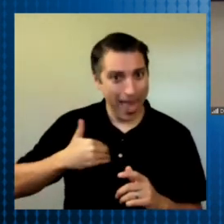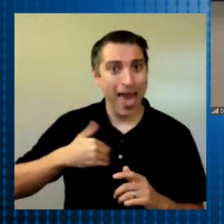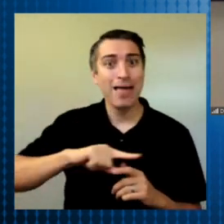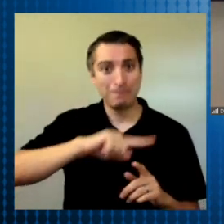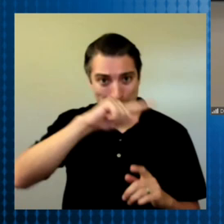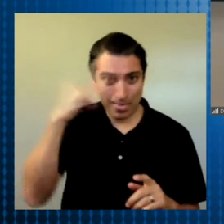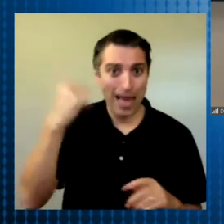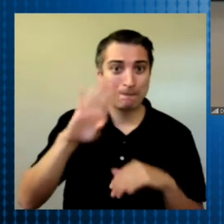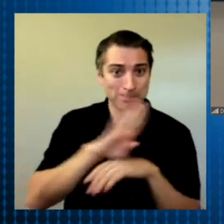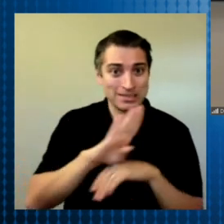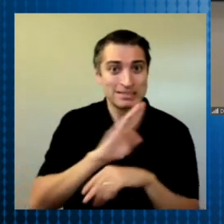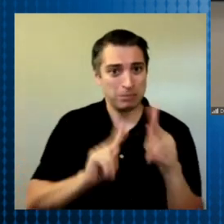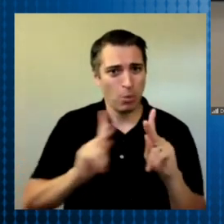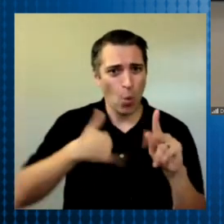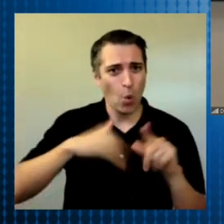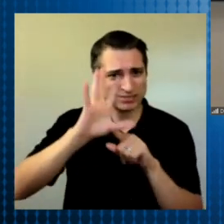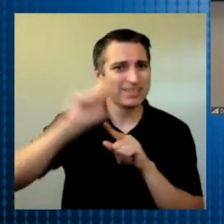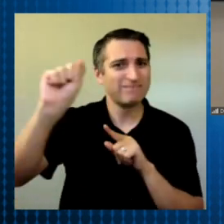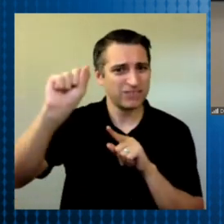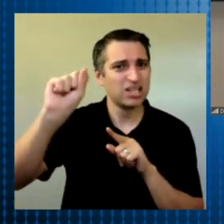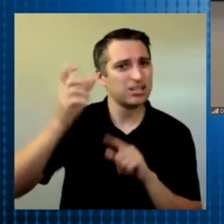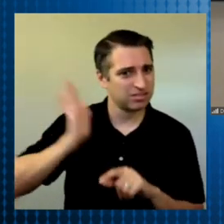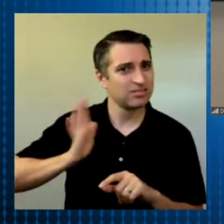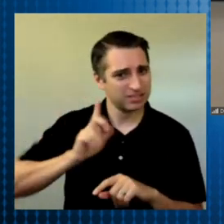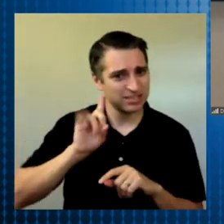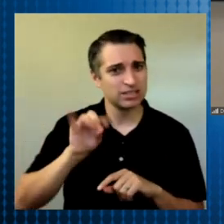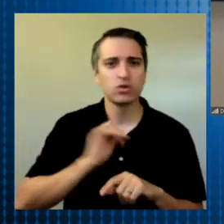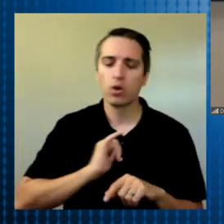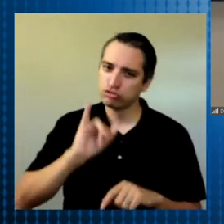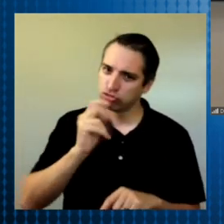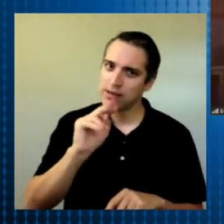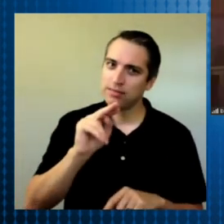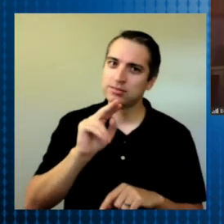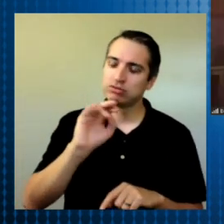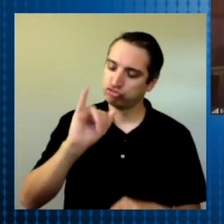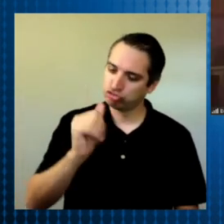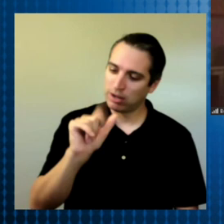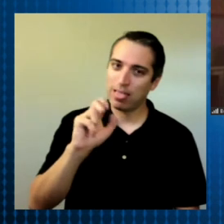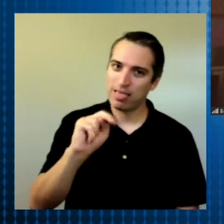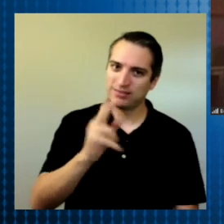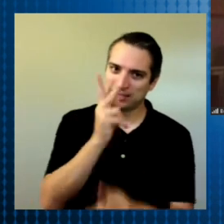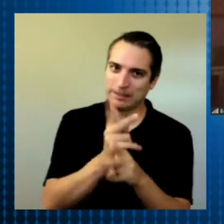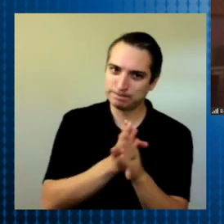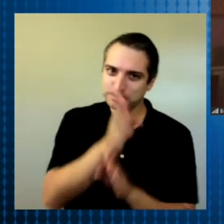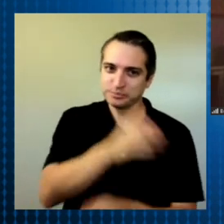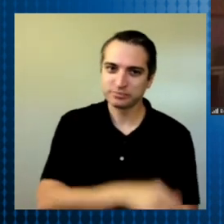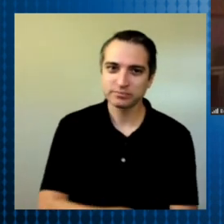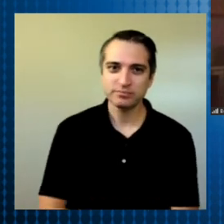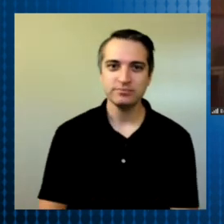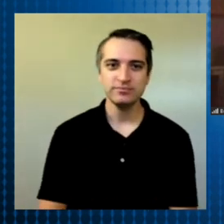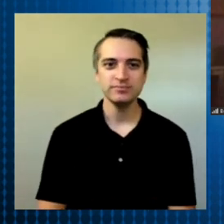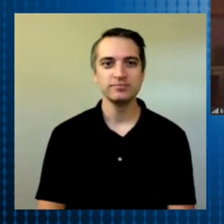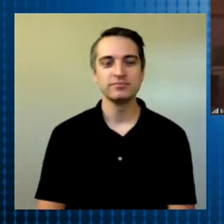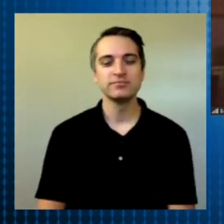in the 60s, you know. So Jalen, stay on the course, brother. So you were just talking about your mentors, and